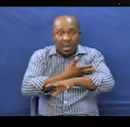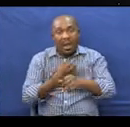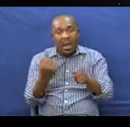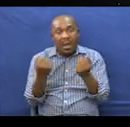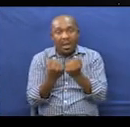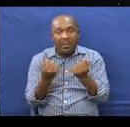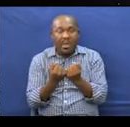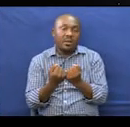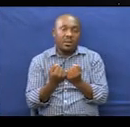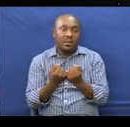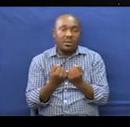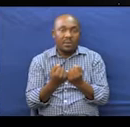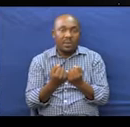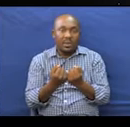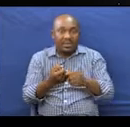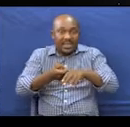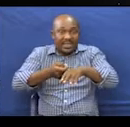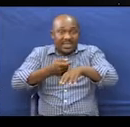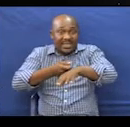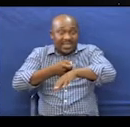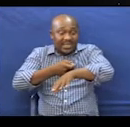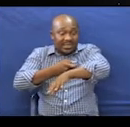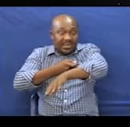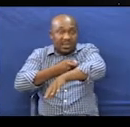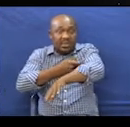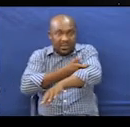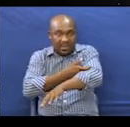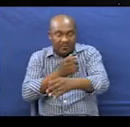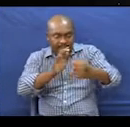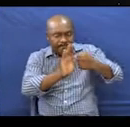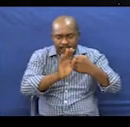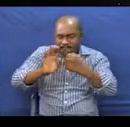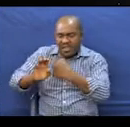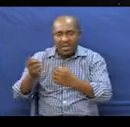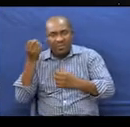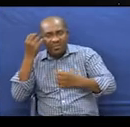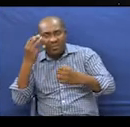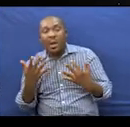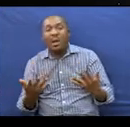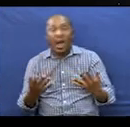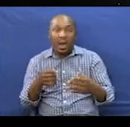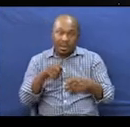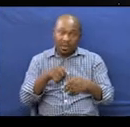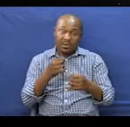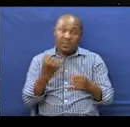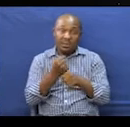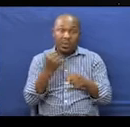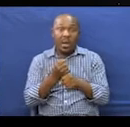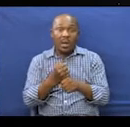with what? With carbohydrate. And the carbohydrate that makes that part is known as what? Cellulose. So this is